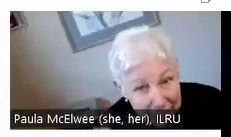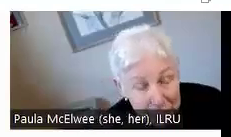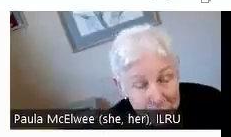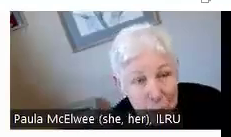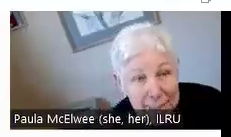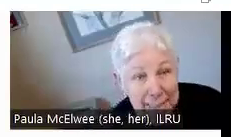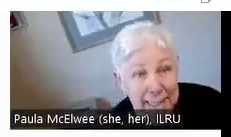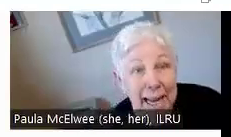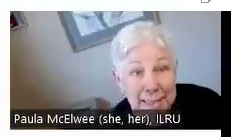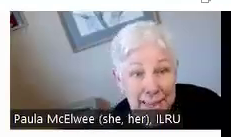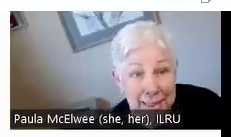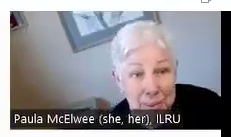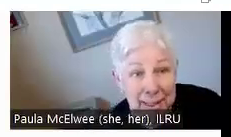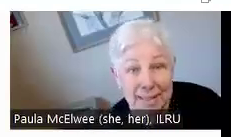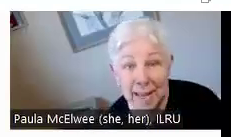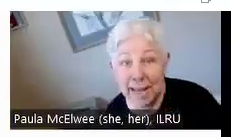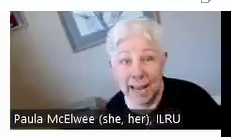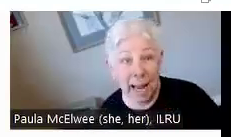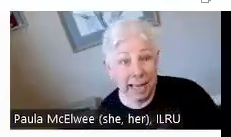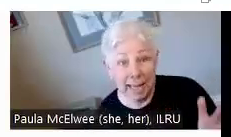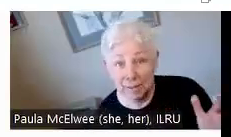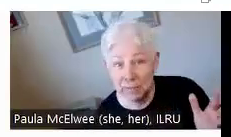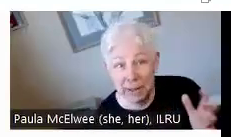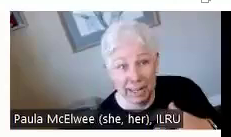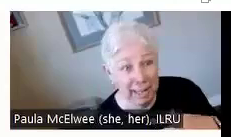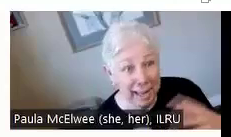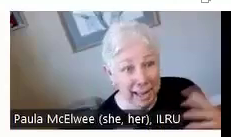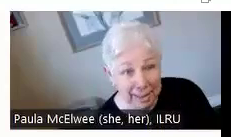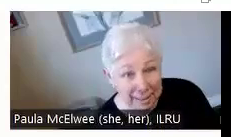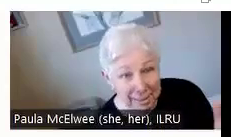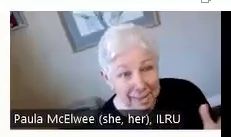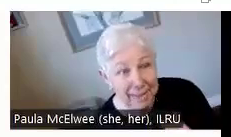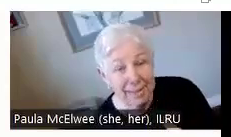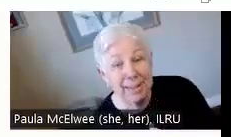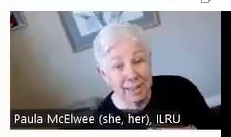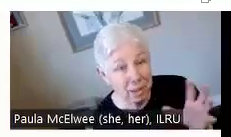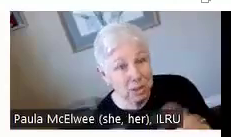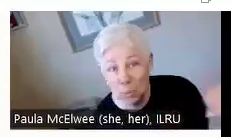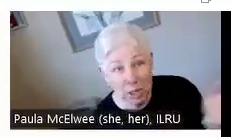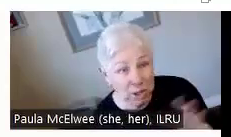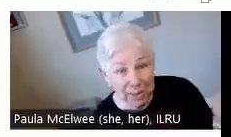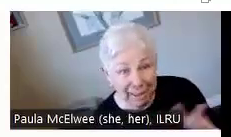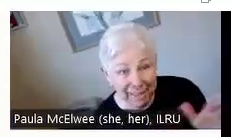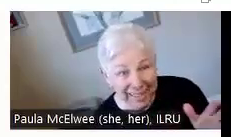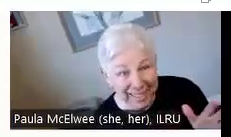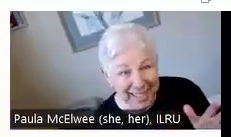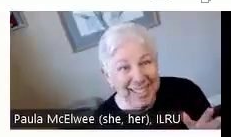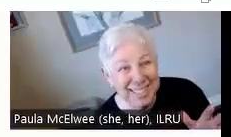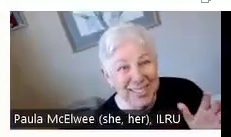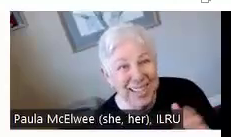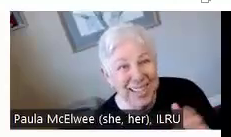bit. If you want to contact me and say, I can't find X, because there's so much on